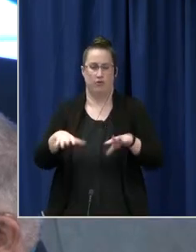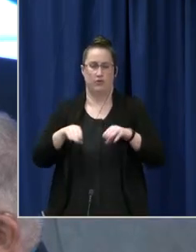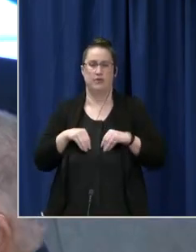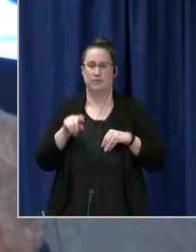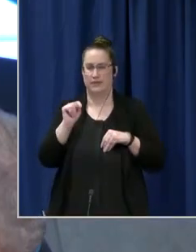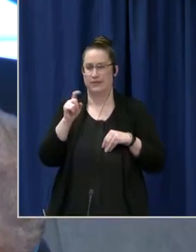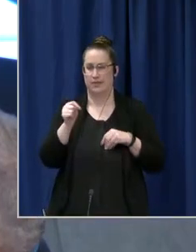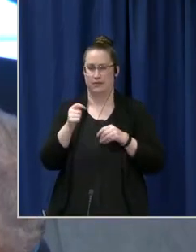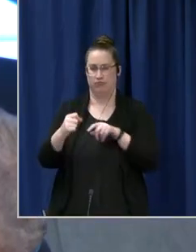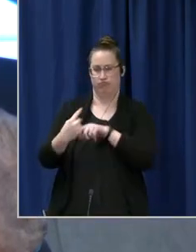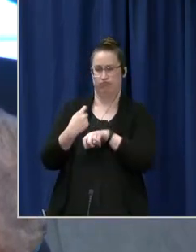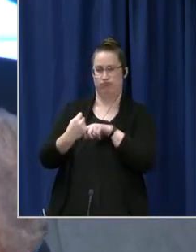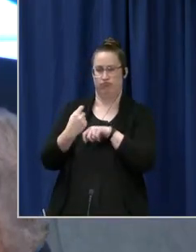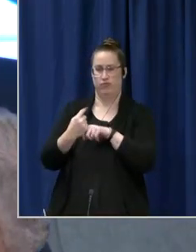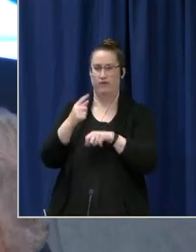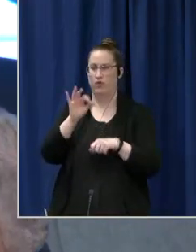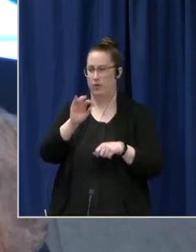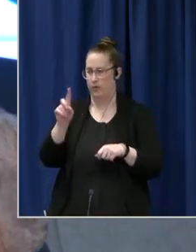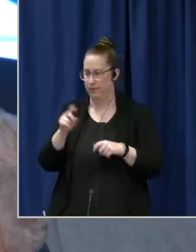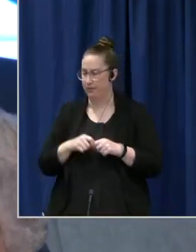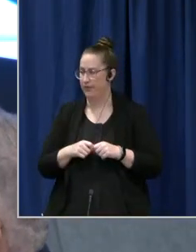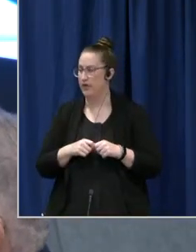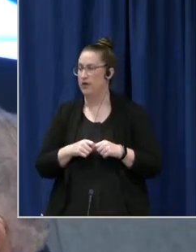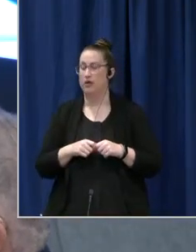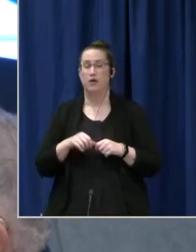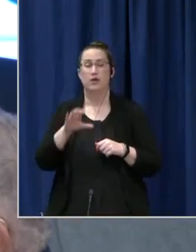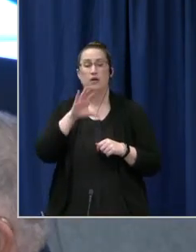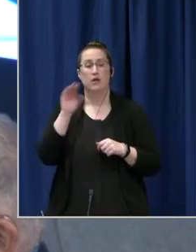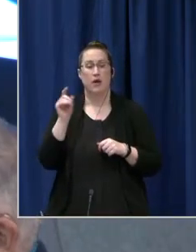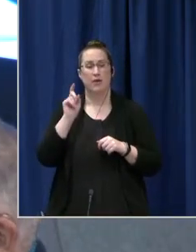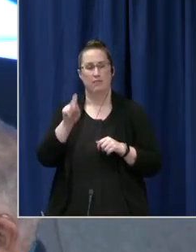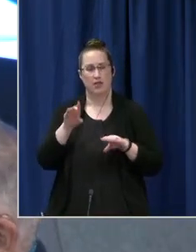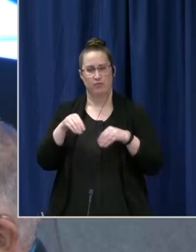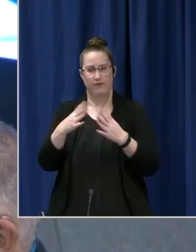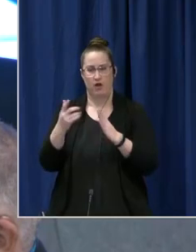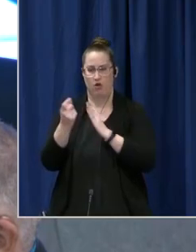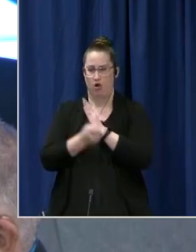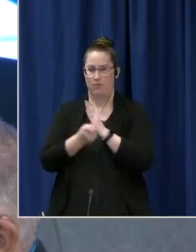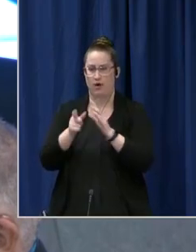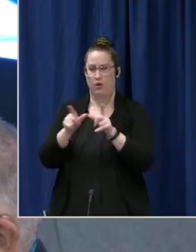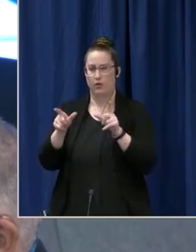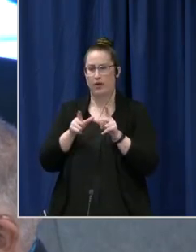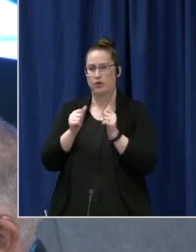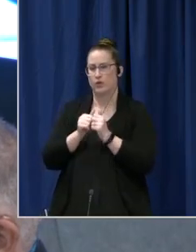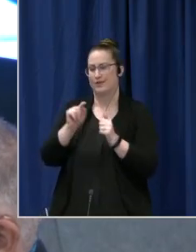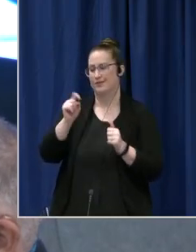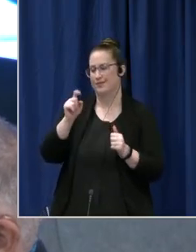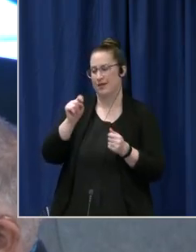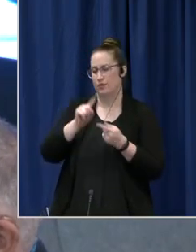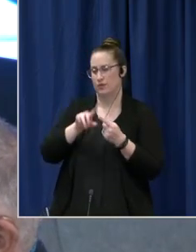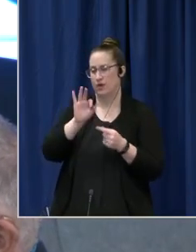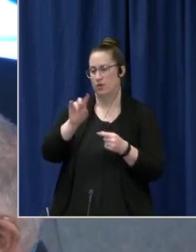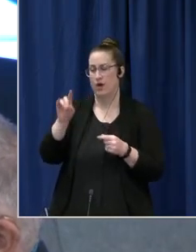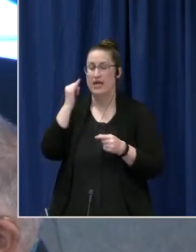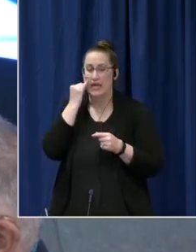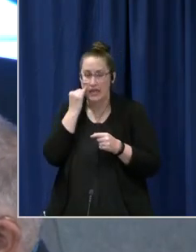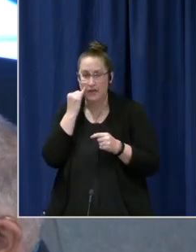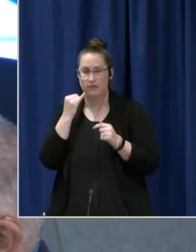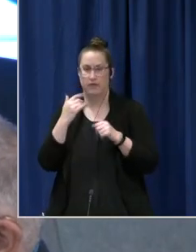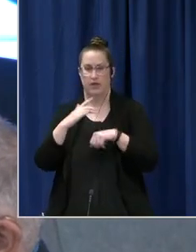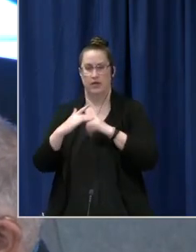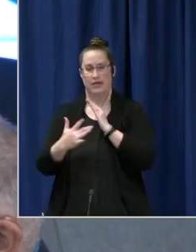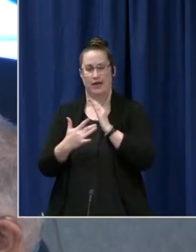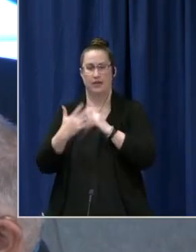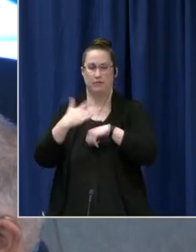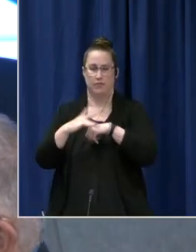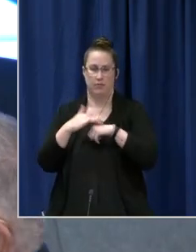messages. Covered text providers must provide automated dispatchable location with text to 911 if it is technically feasible for them to